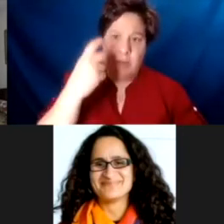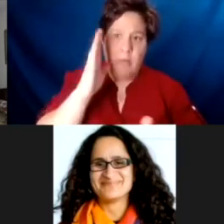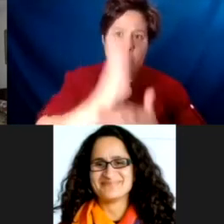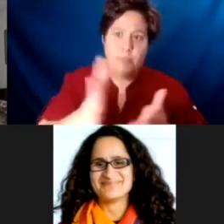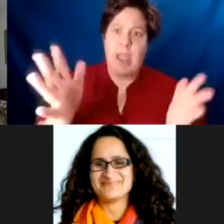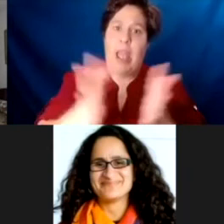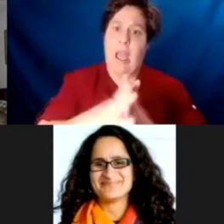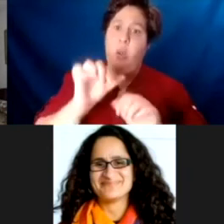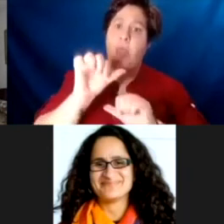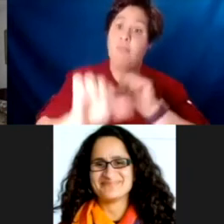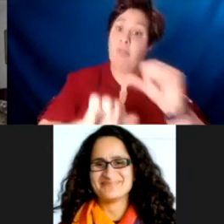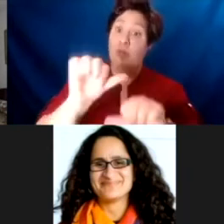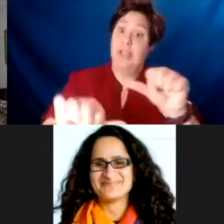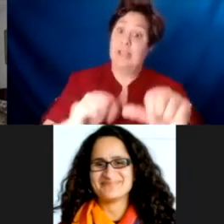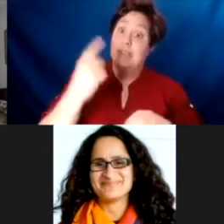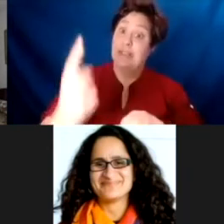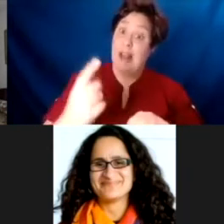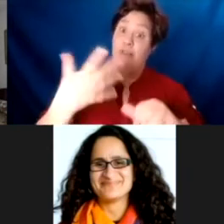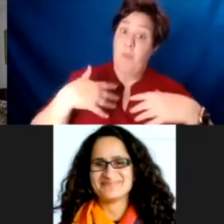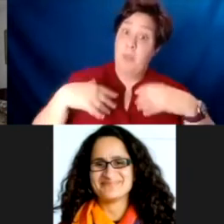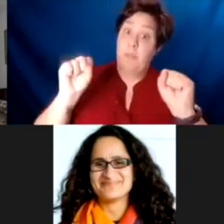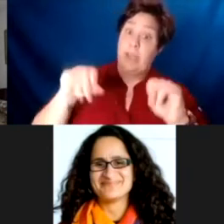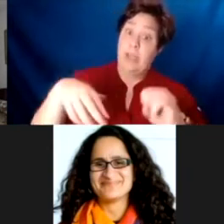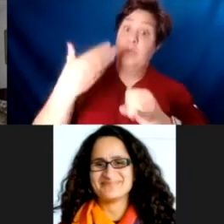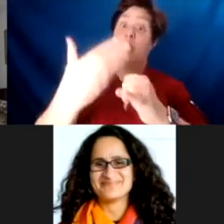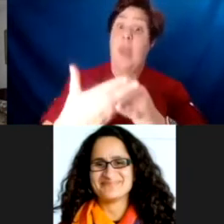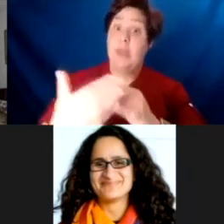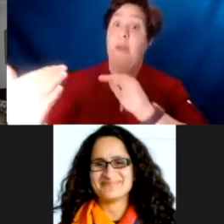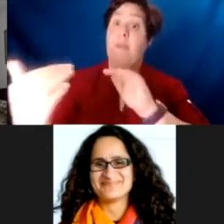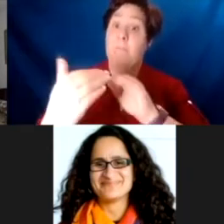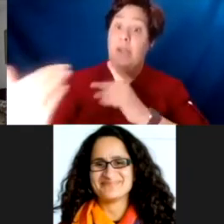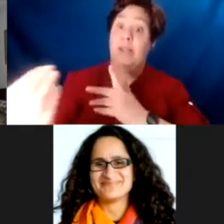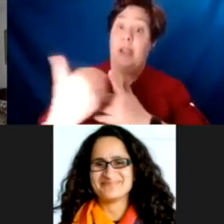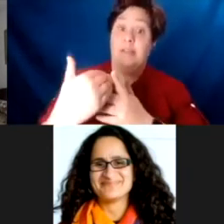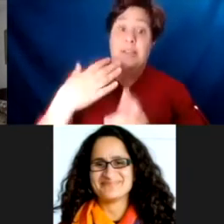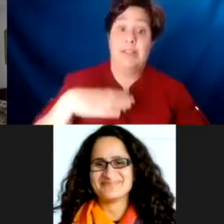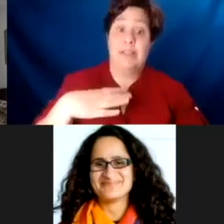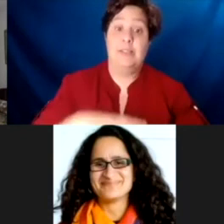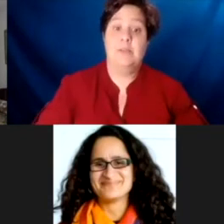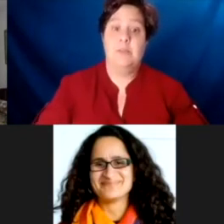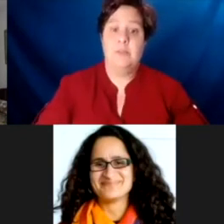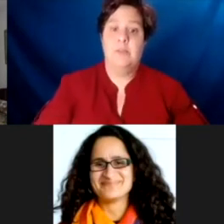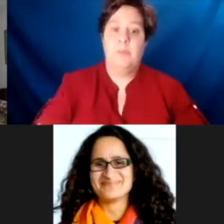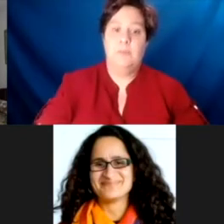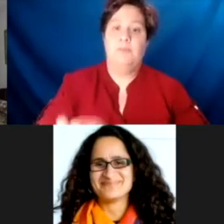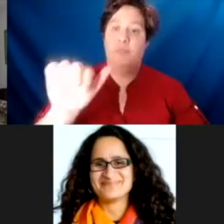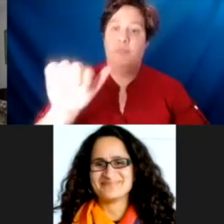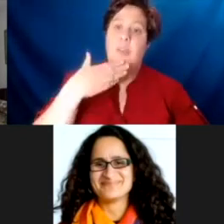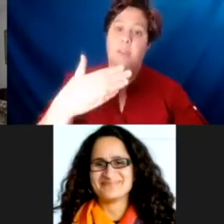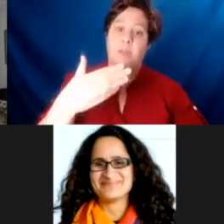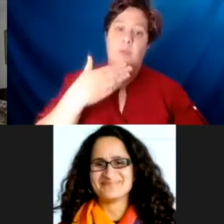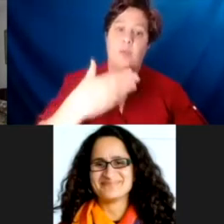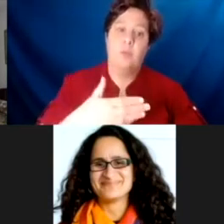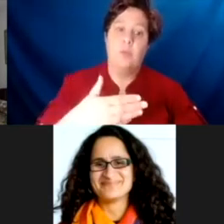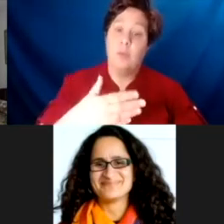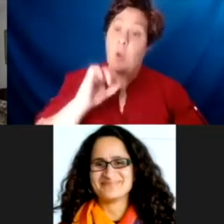the process from beginning to end meets access needs? Yeah, thanks, Michelle. And